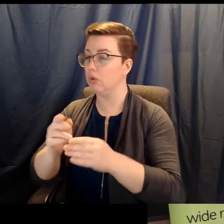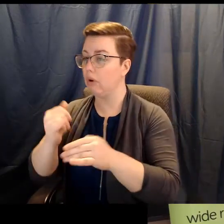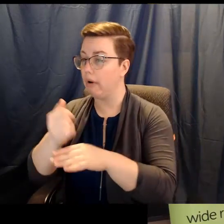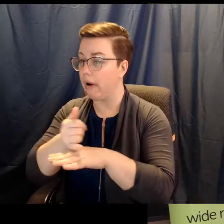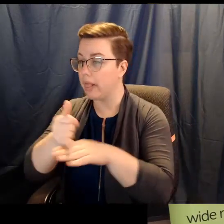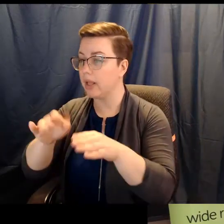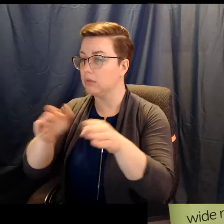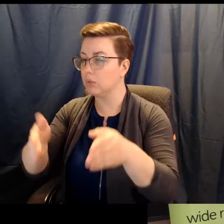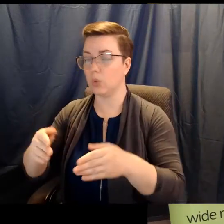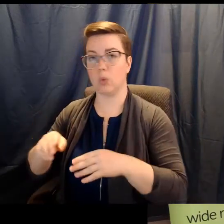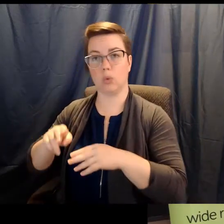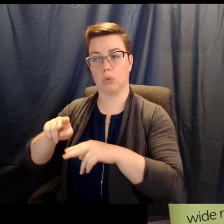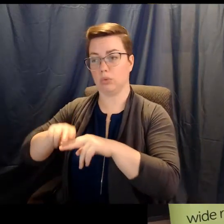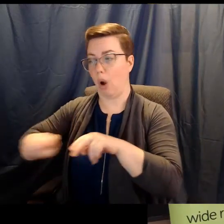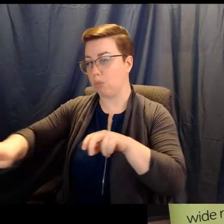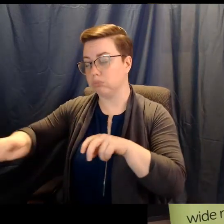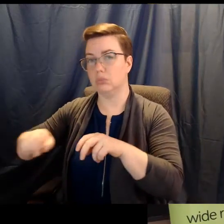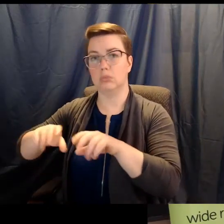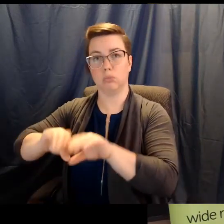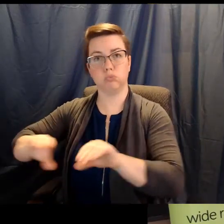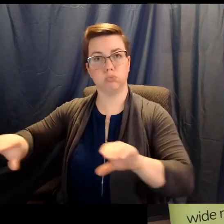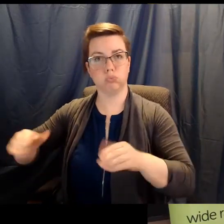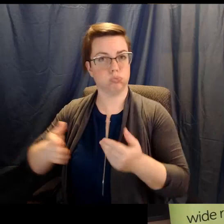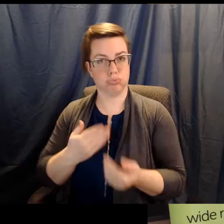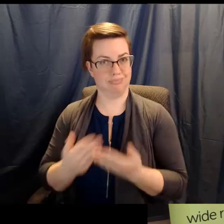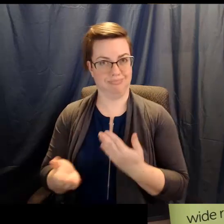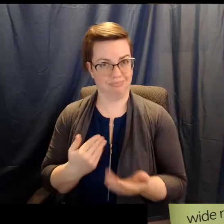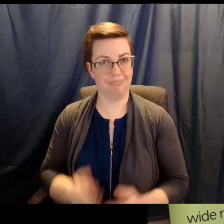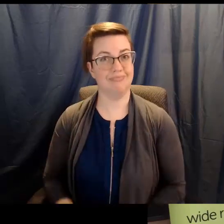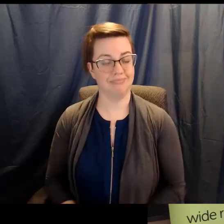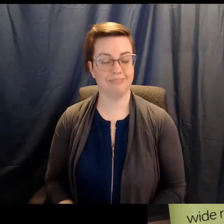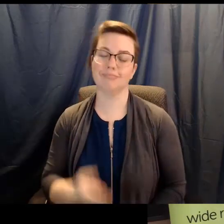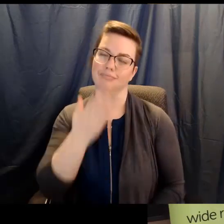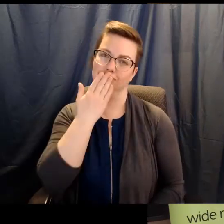couch. Stay safe. Thank you so much for taking the time